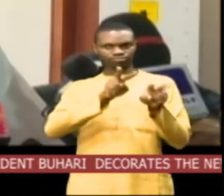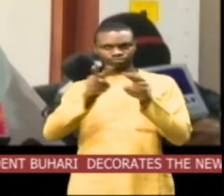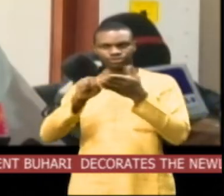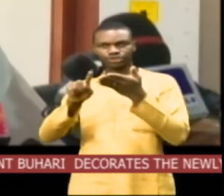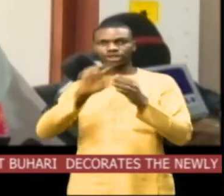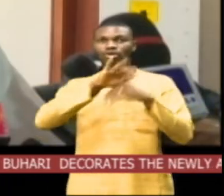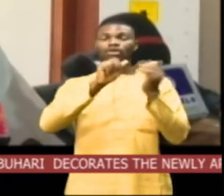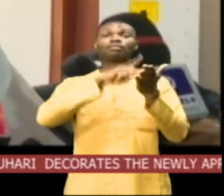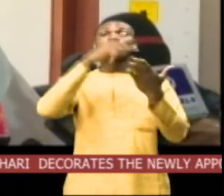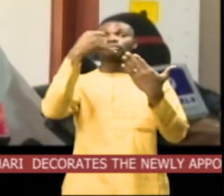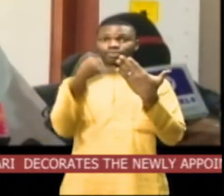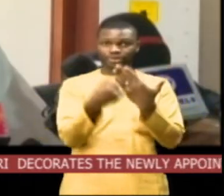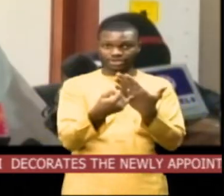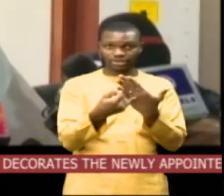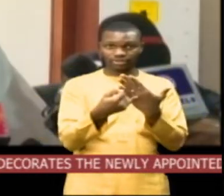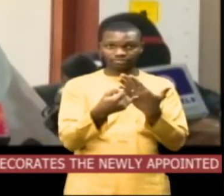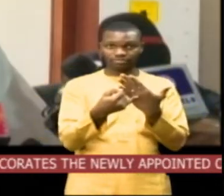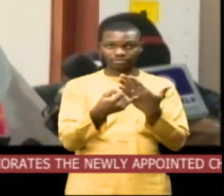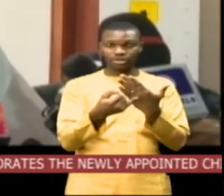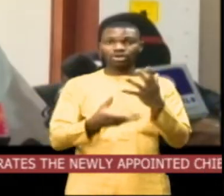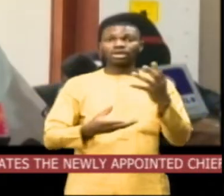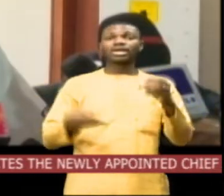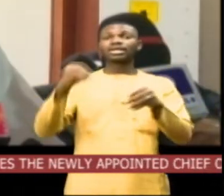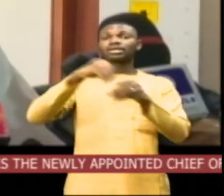on by his administration, including a